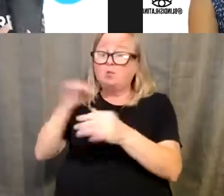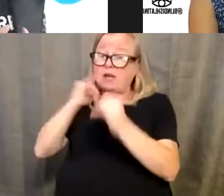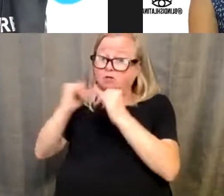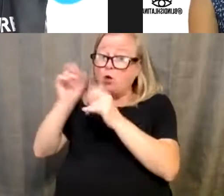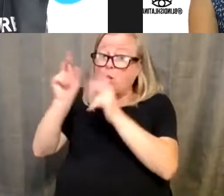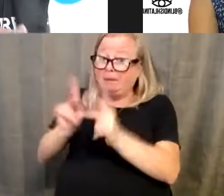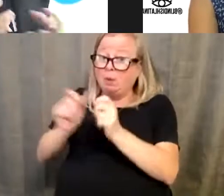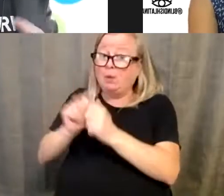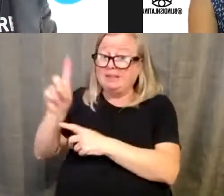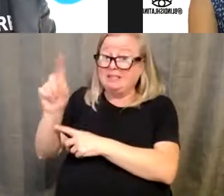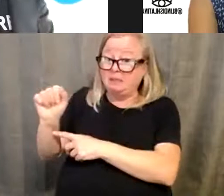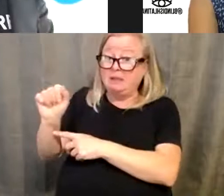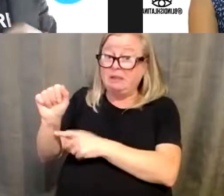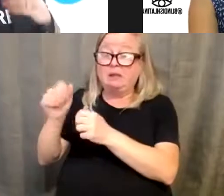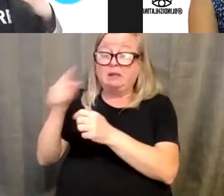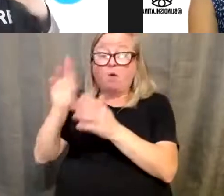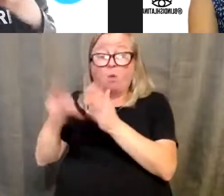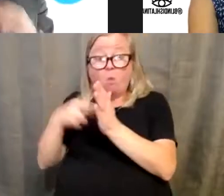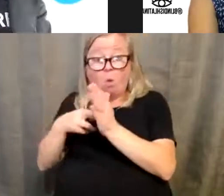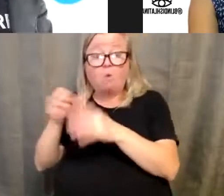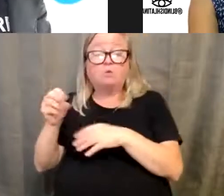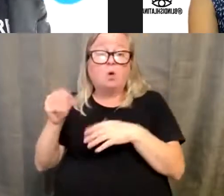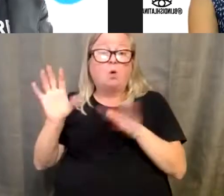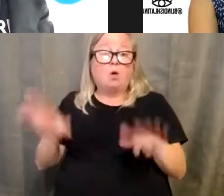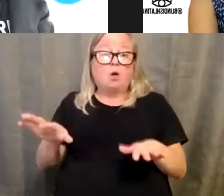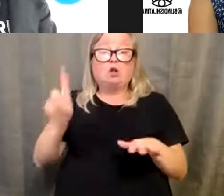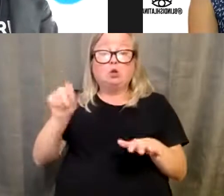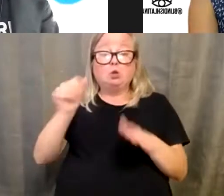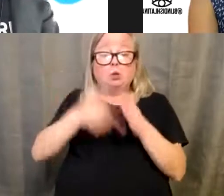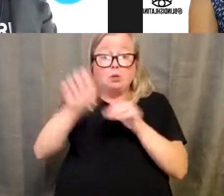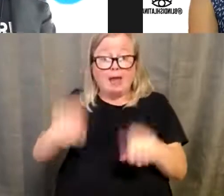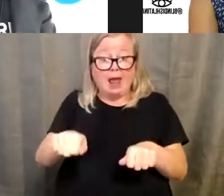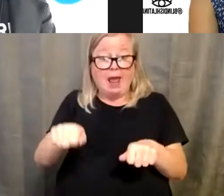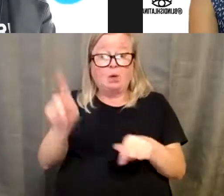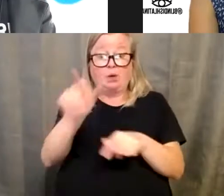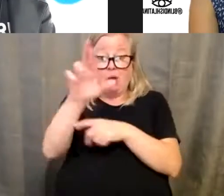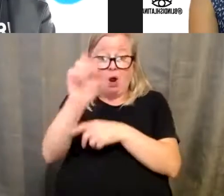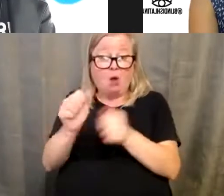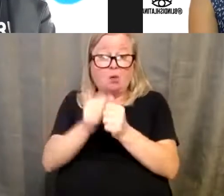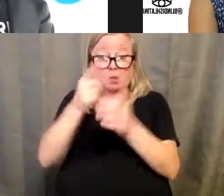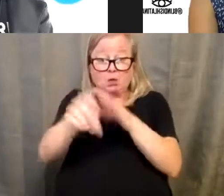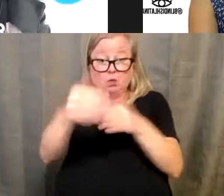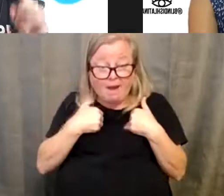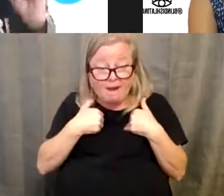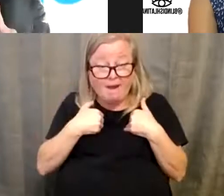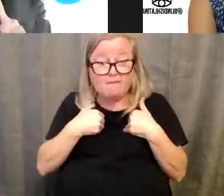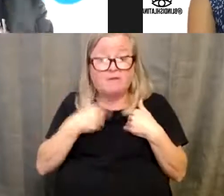with disabilities for roles. So do what you can where you are with what you have for disability inclusion.